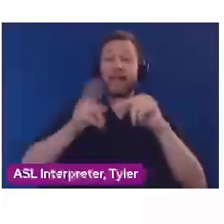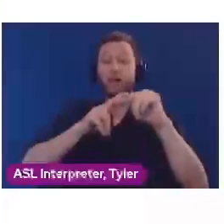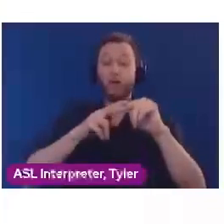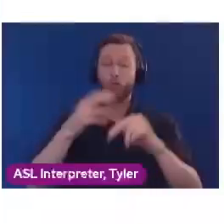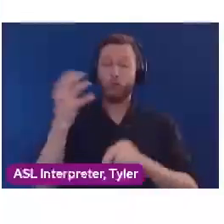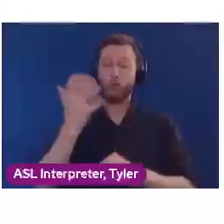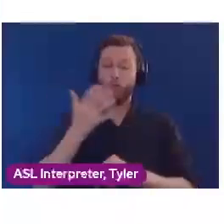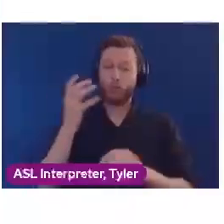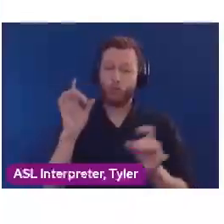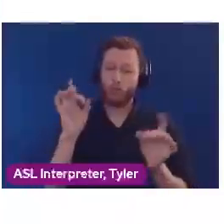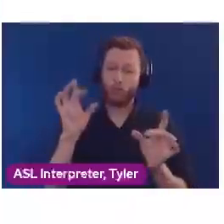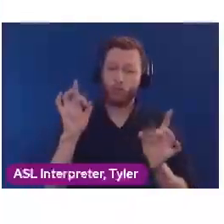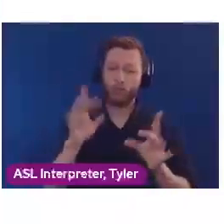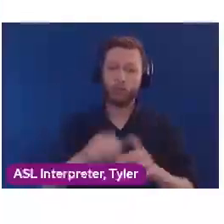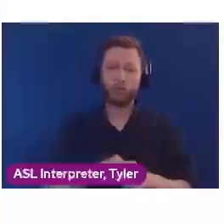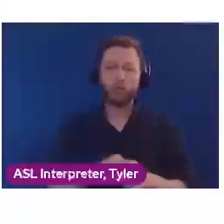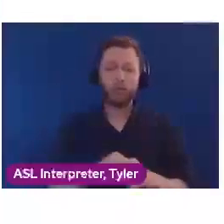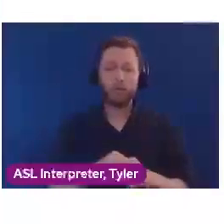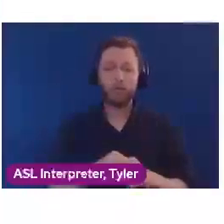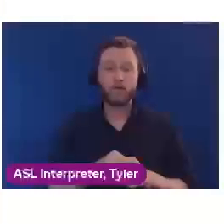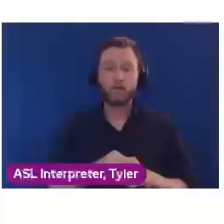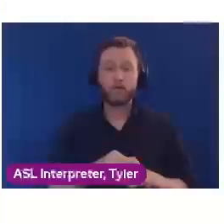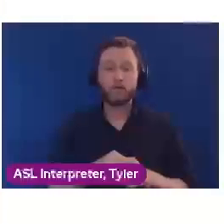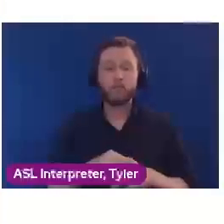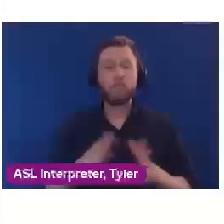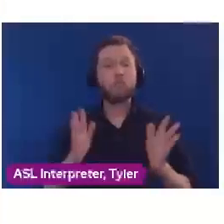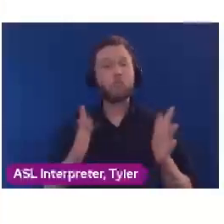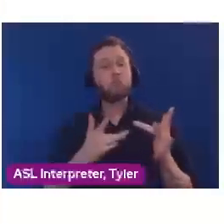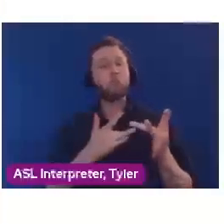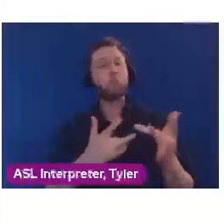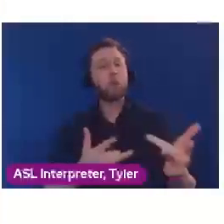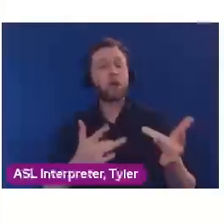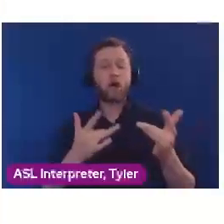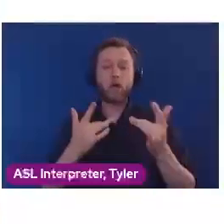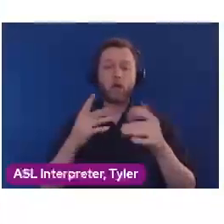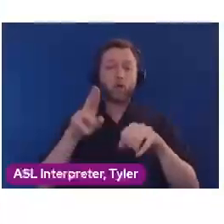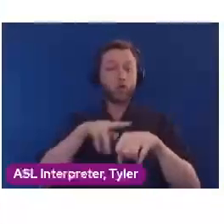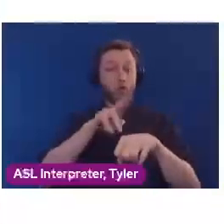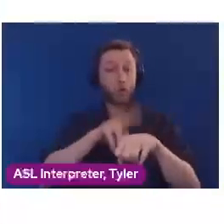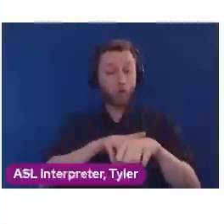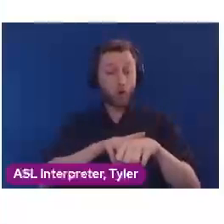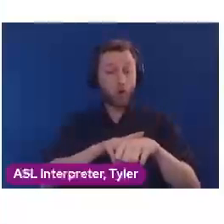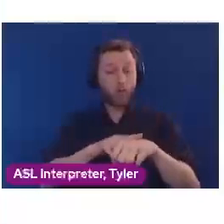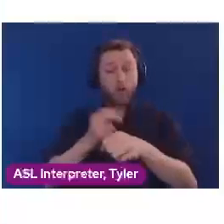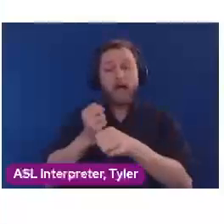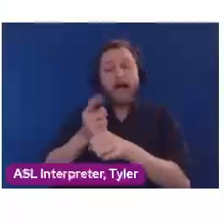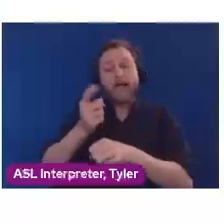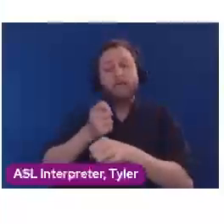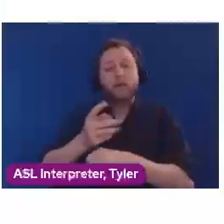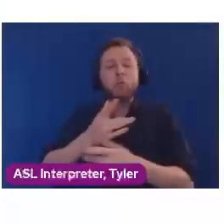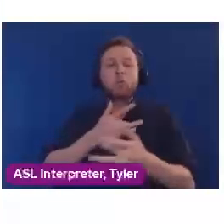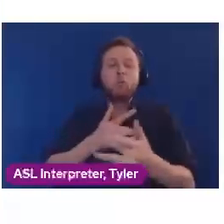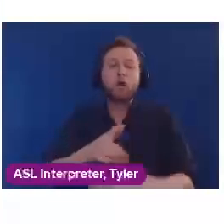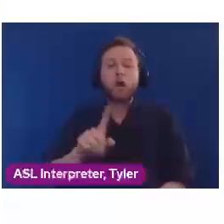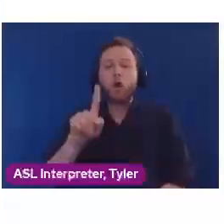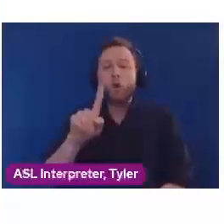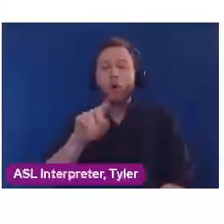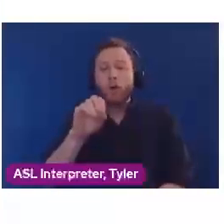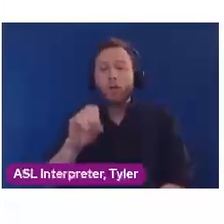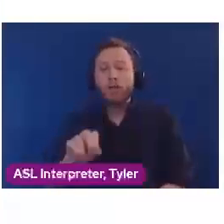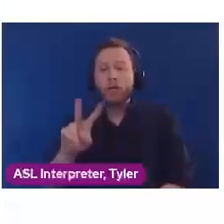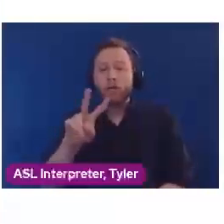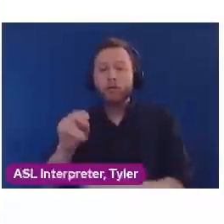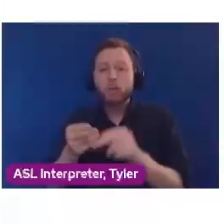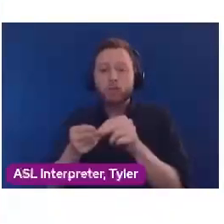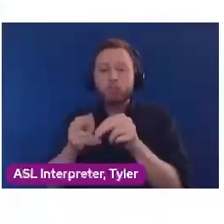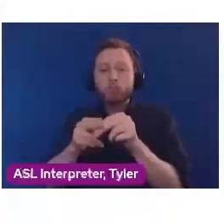prices. What is normal inflation year to year is about 1 to 2%. It floats around